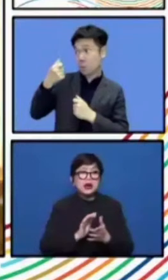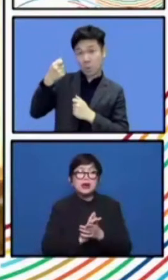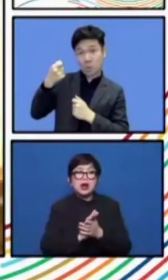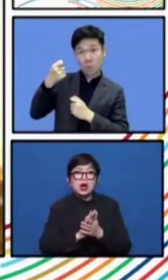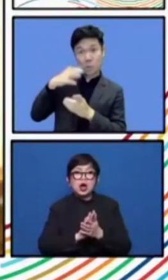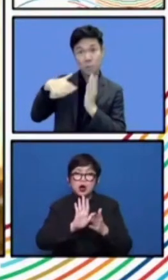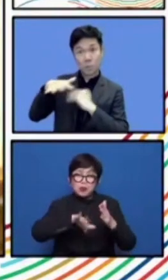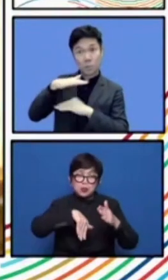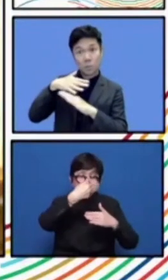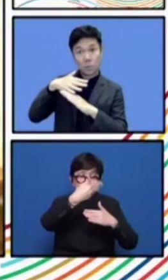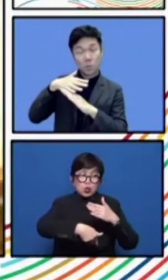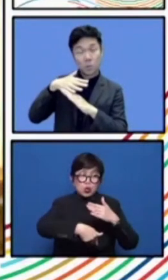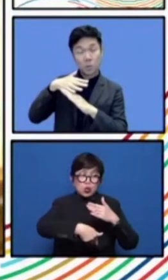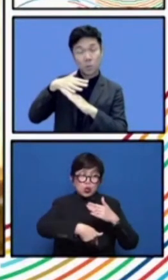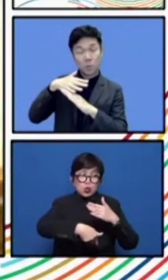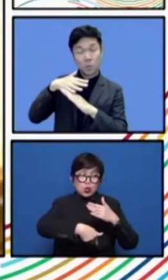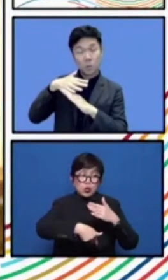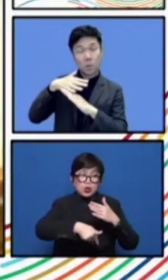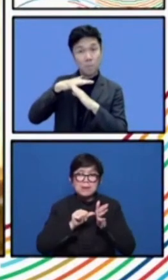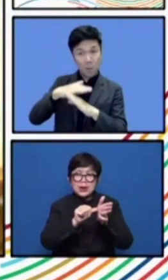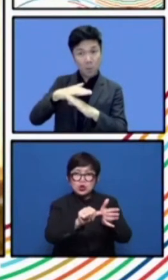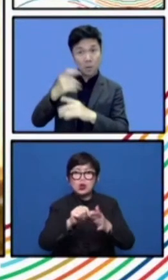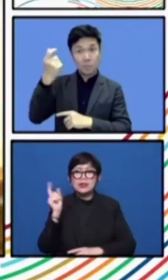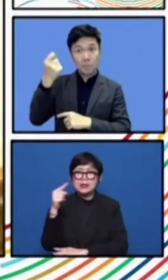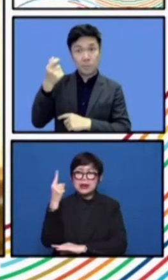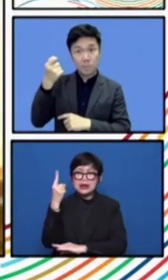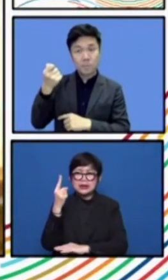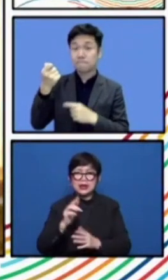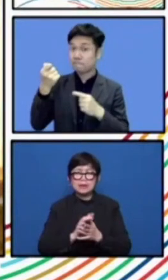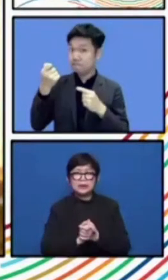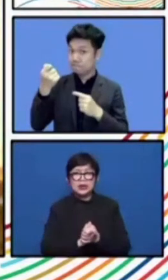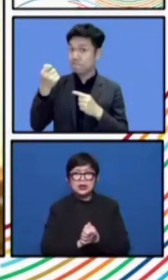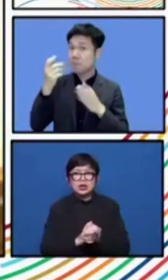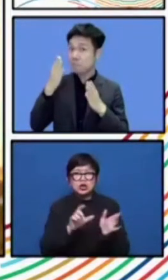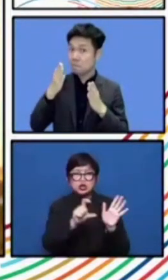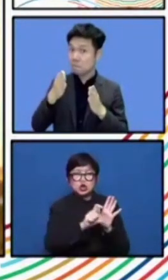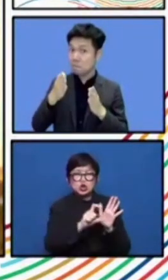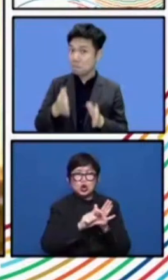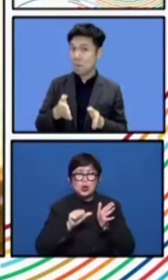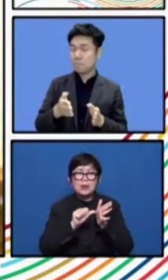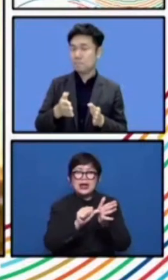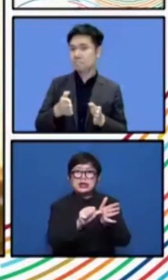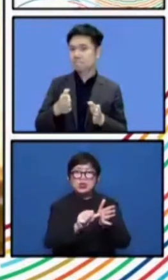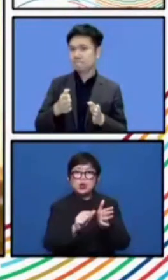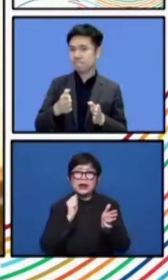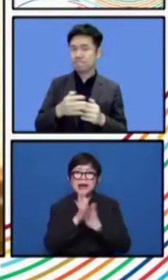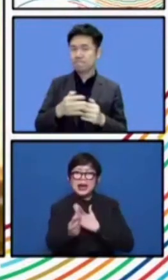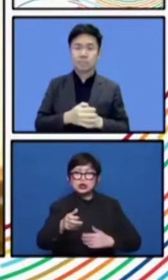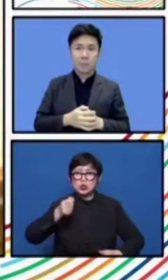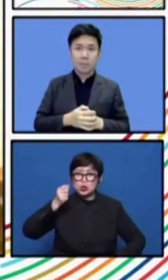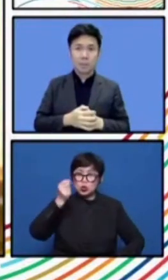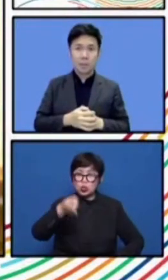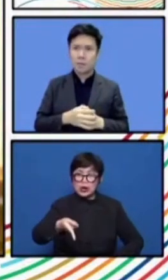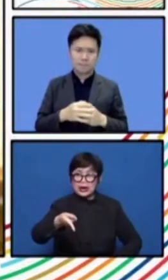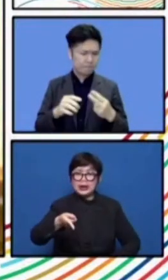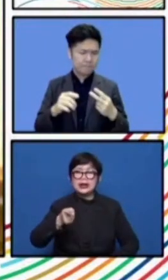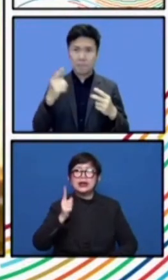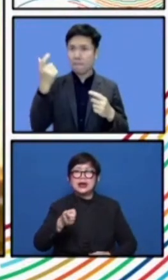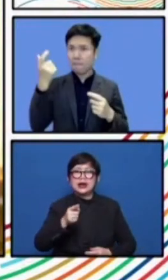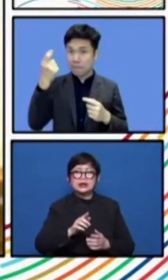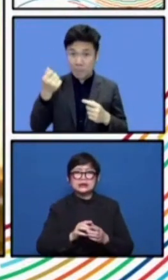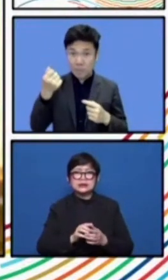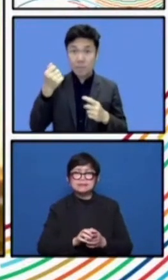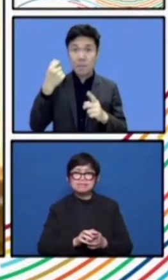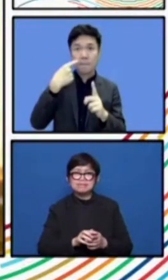especially the traditional cash convert and integrated with some kind of empowerment program are important to